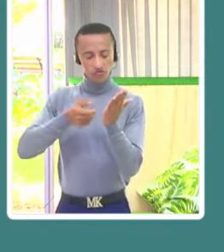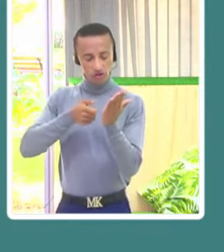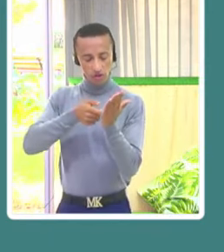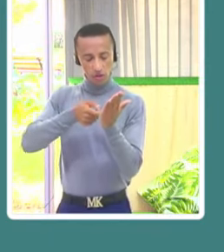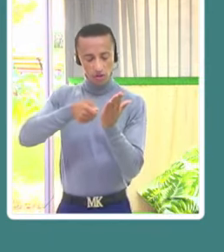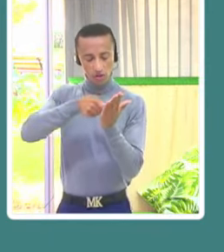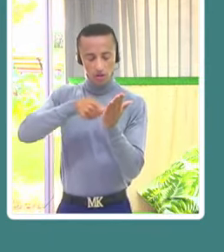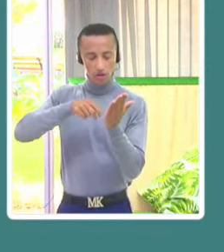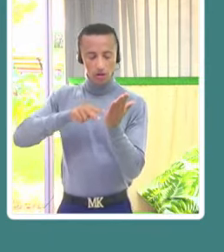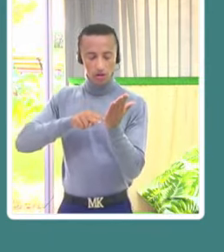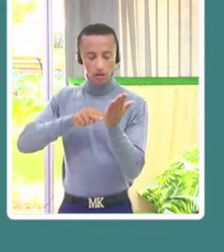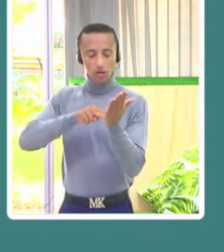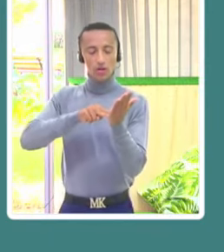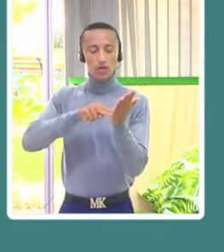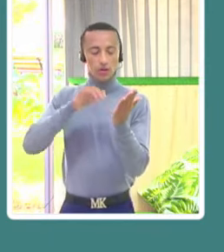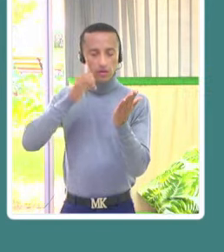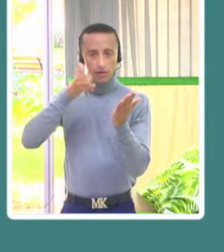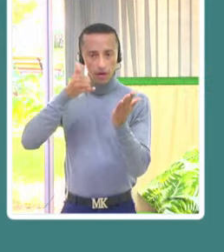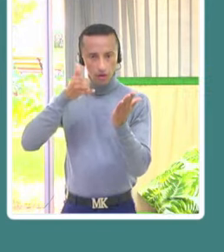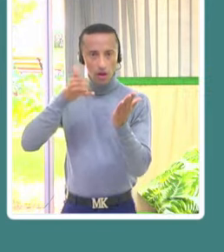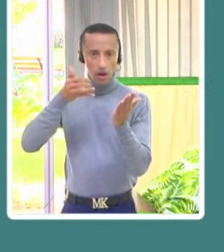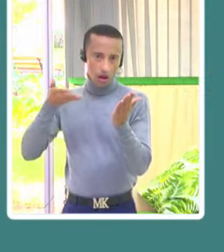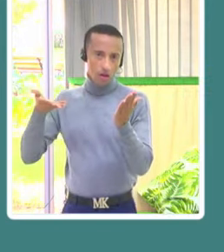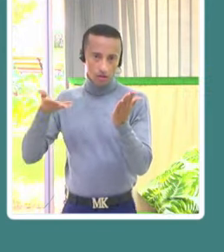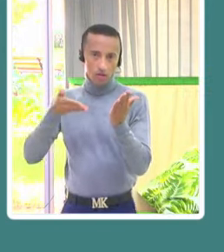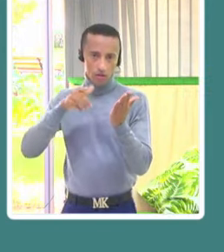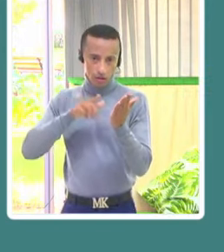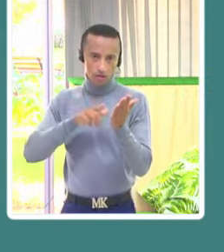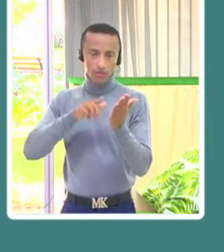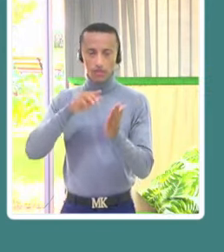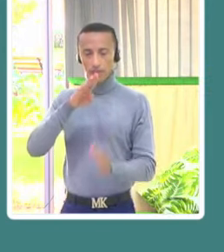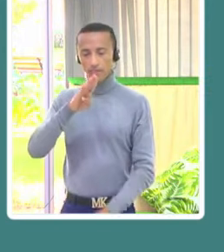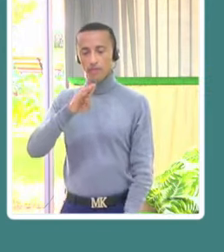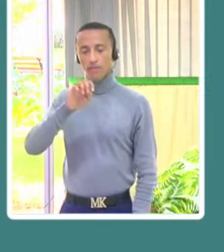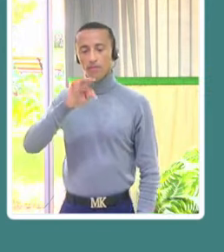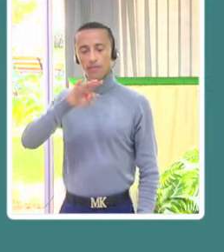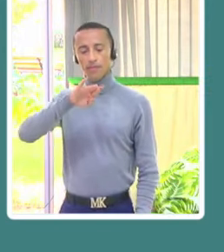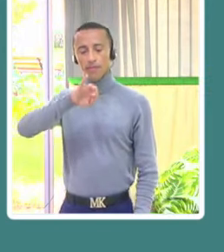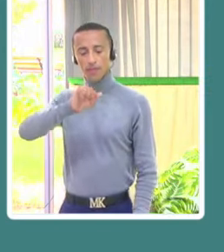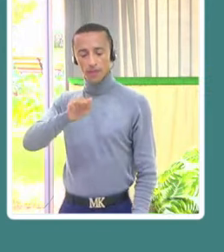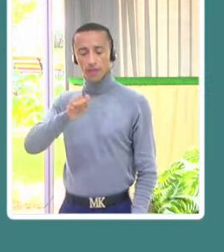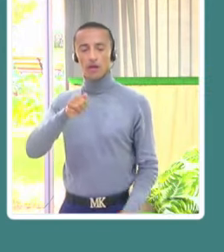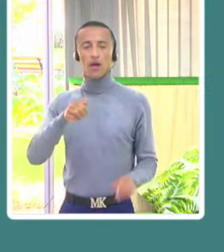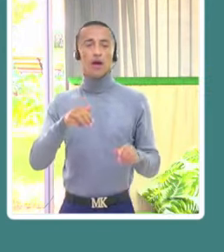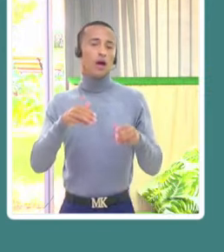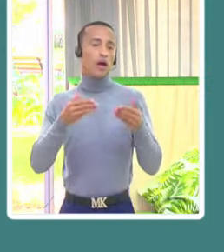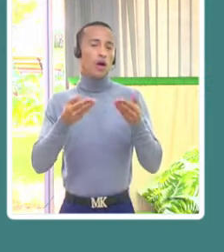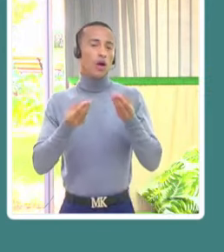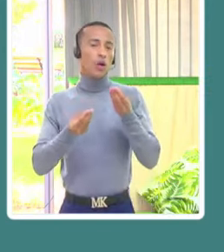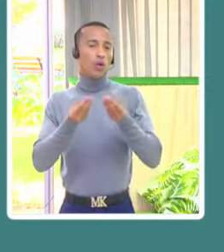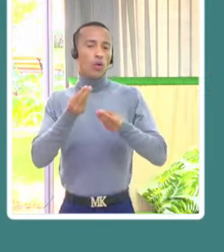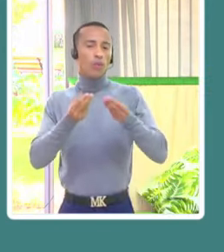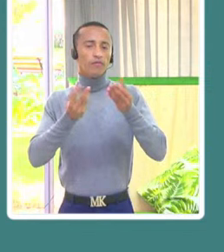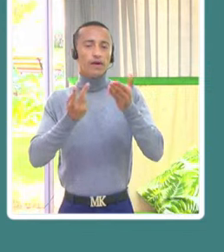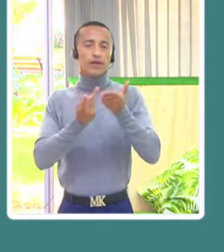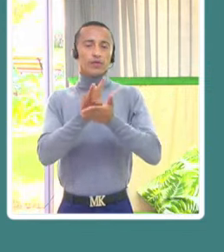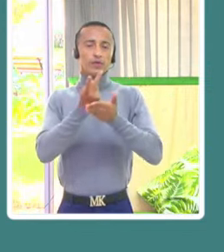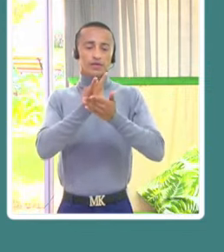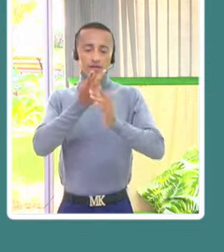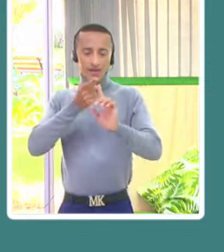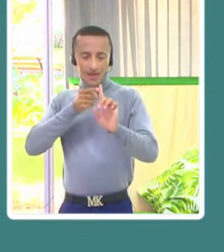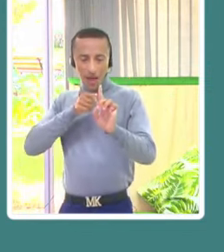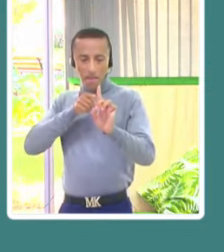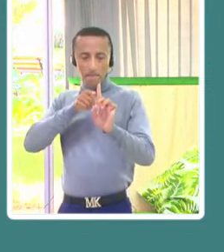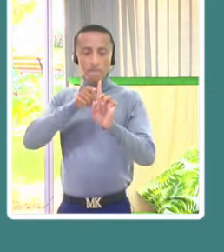else. If you think of the impact on climate, if we talk about energy transition,